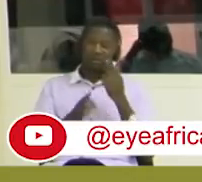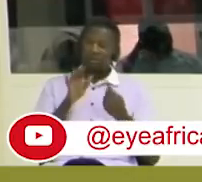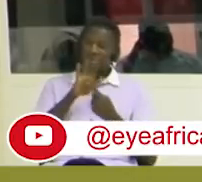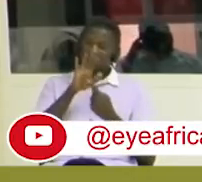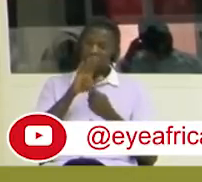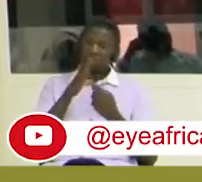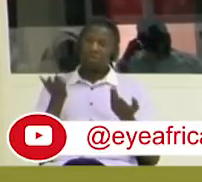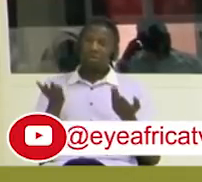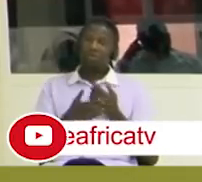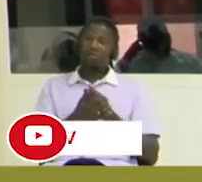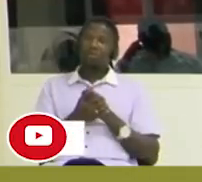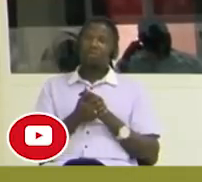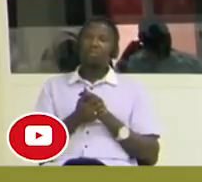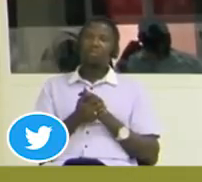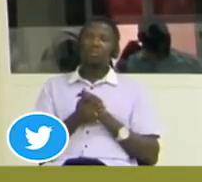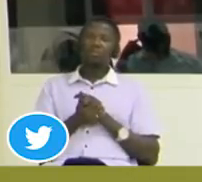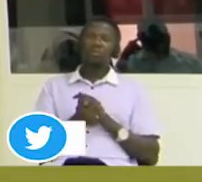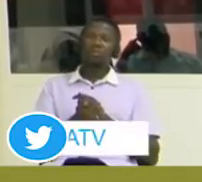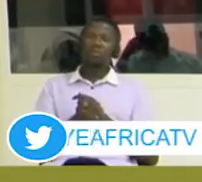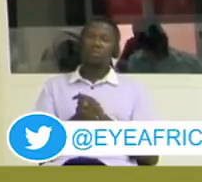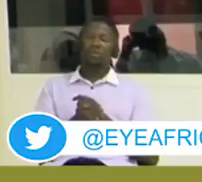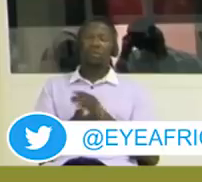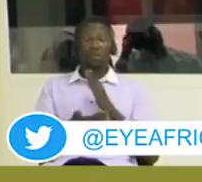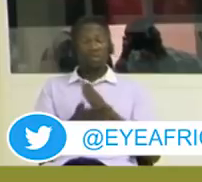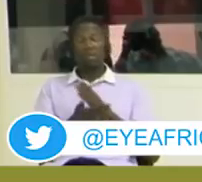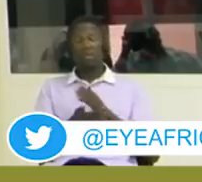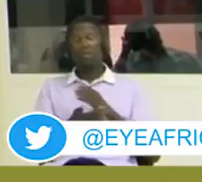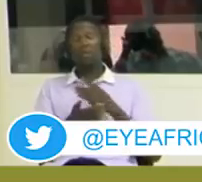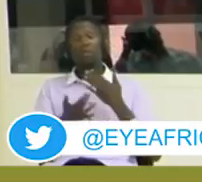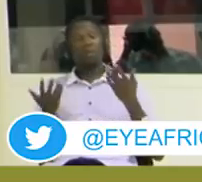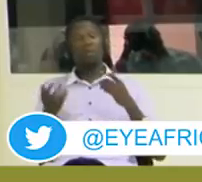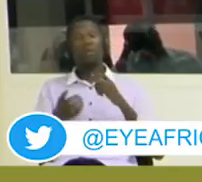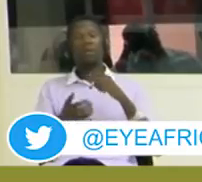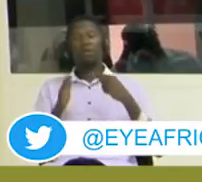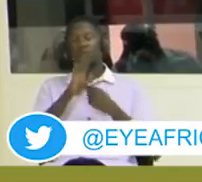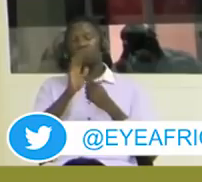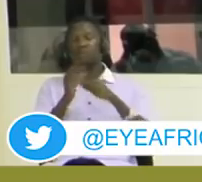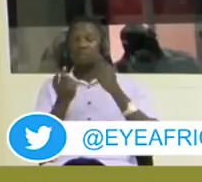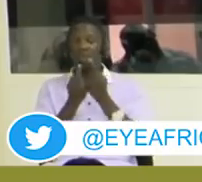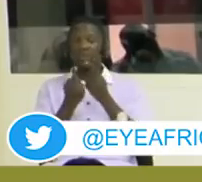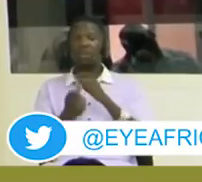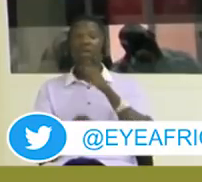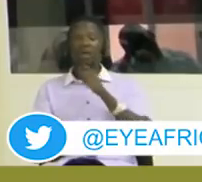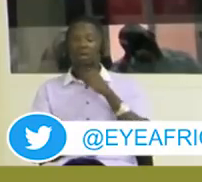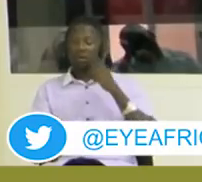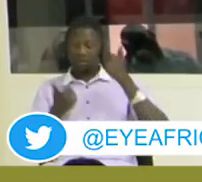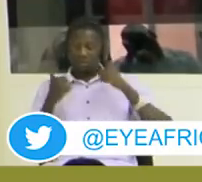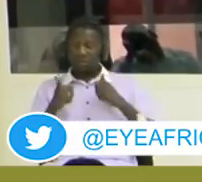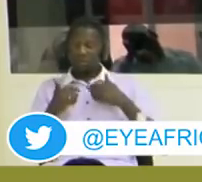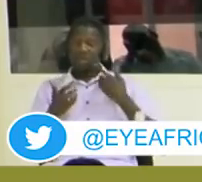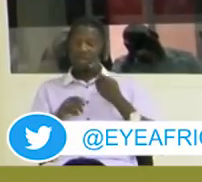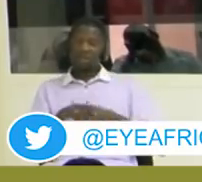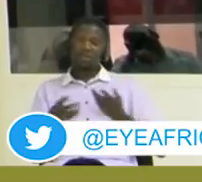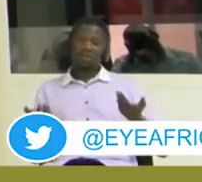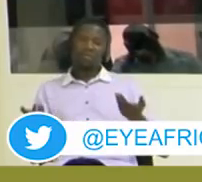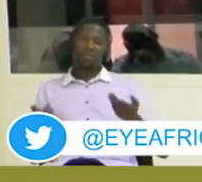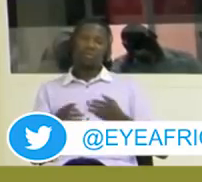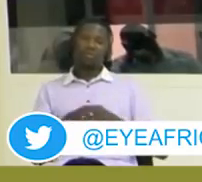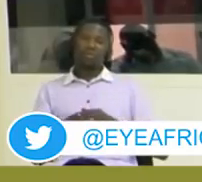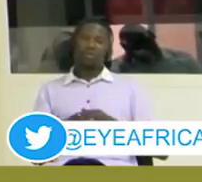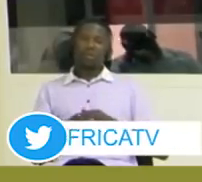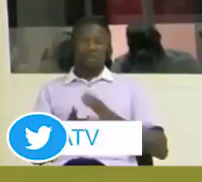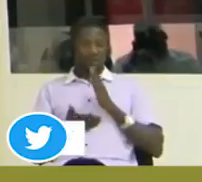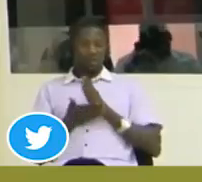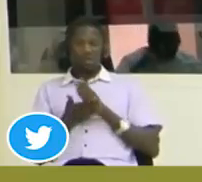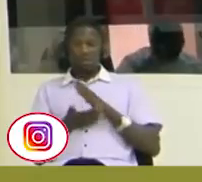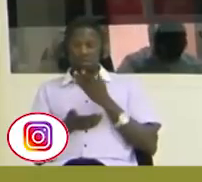it? Well, sir, there were many important things happening at the time. Yes, and therefore this one would be quite important, wouldn't it?